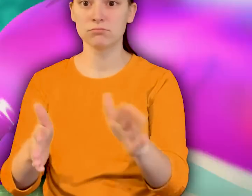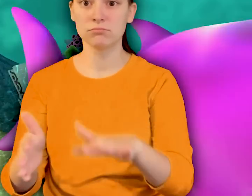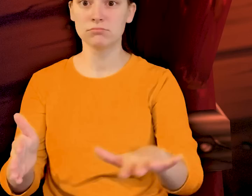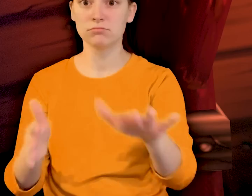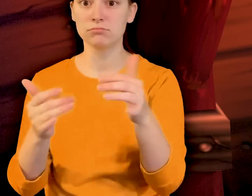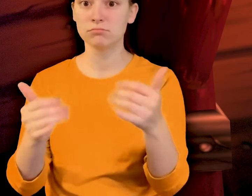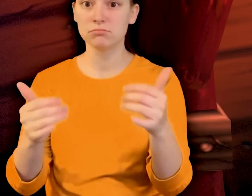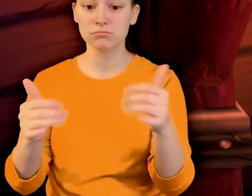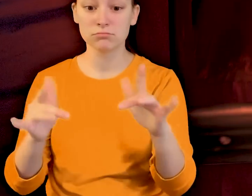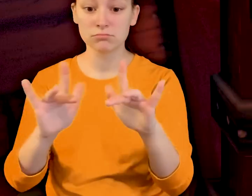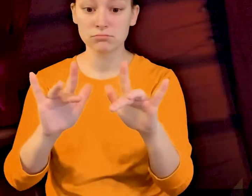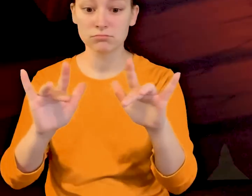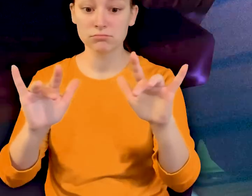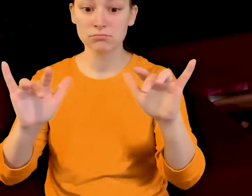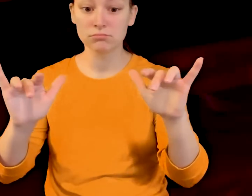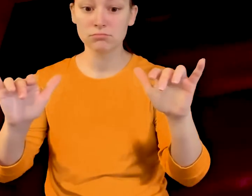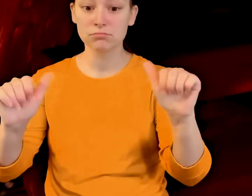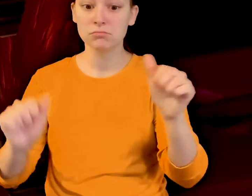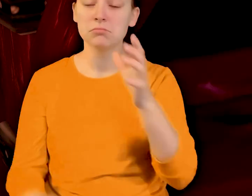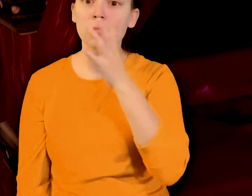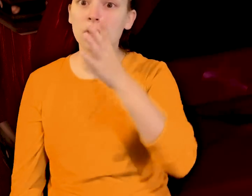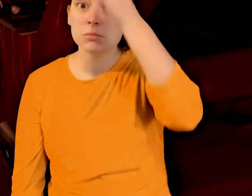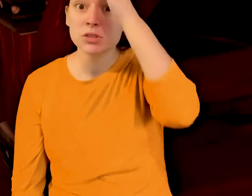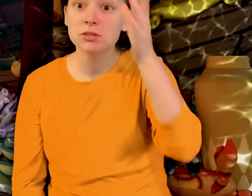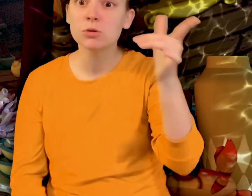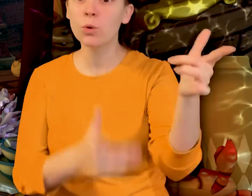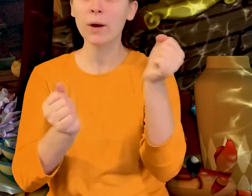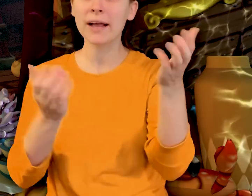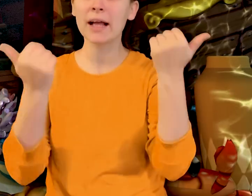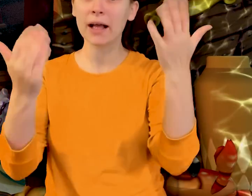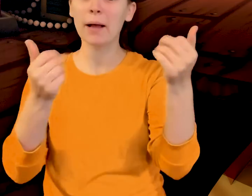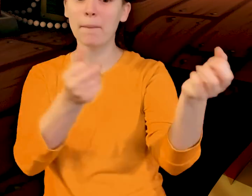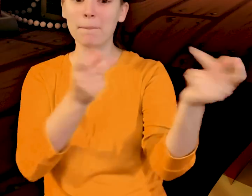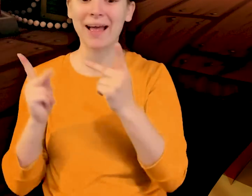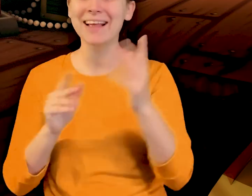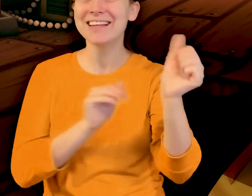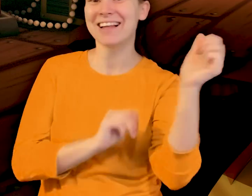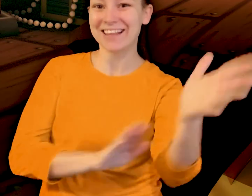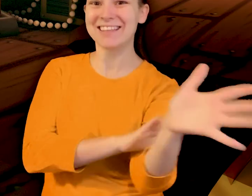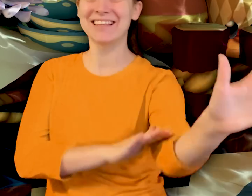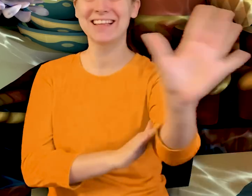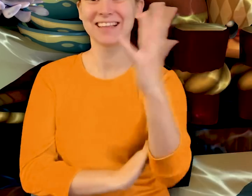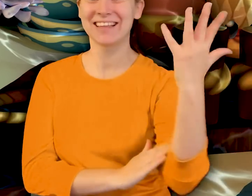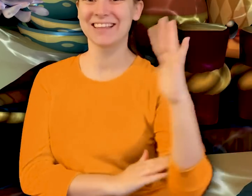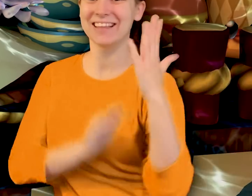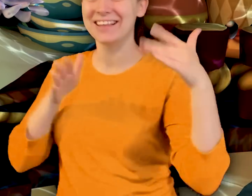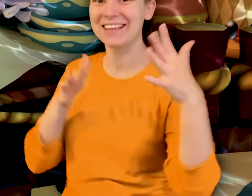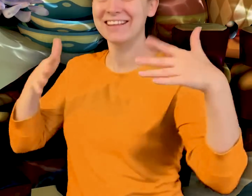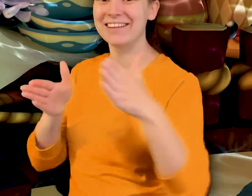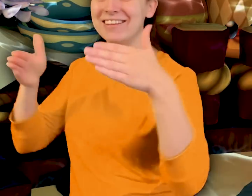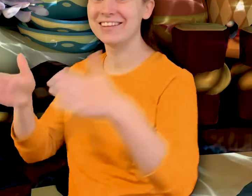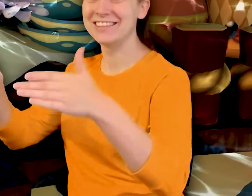day down in the bay where all the Sharks play mommy sharks said quick come back and all the letter sharks